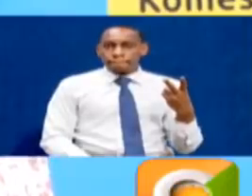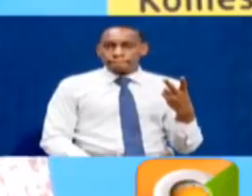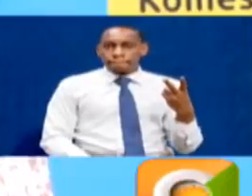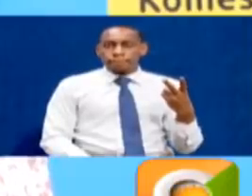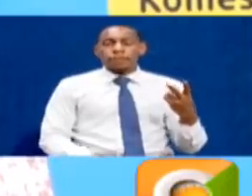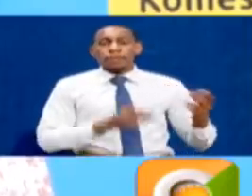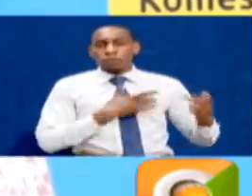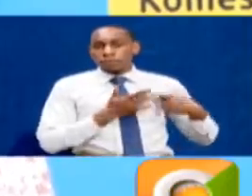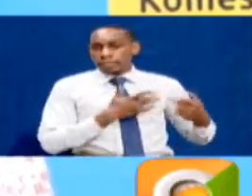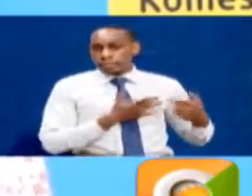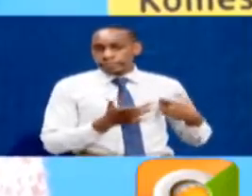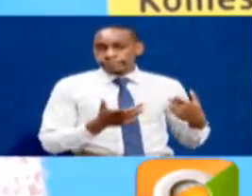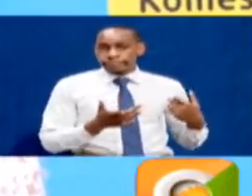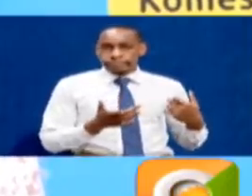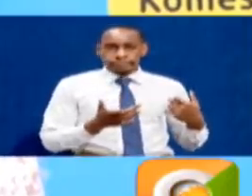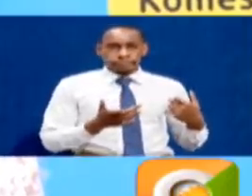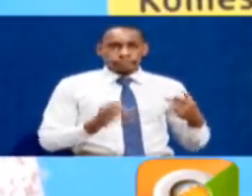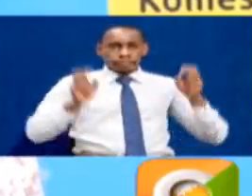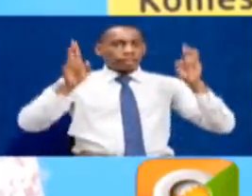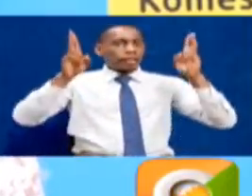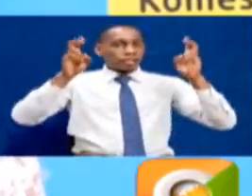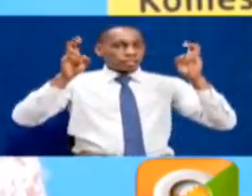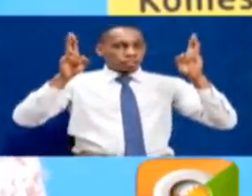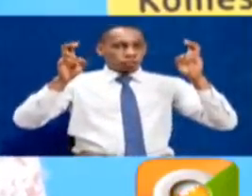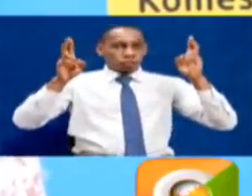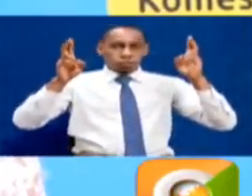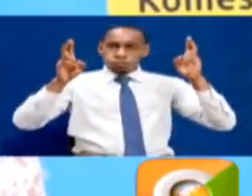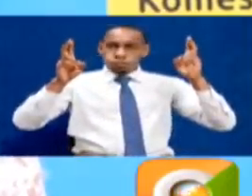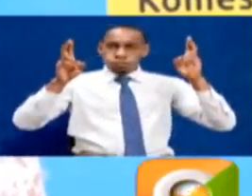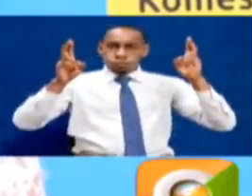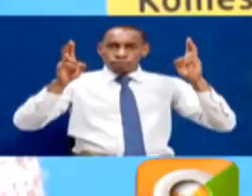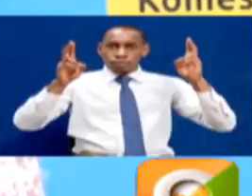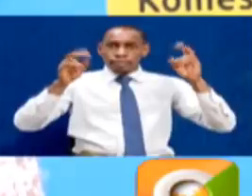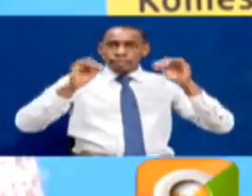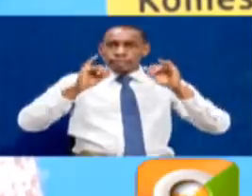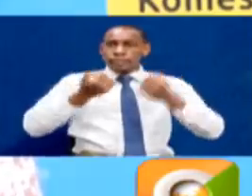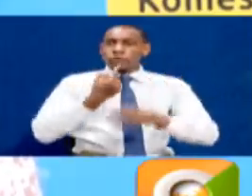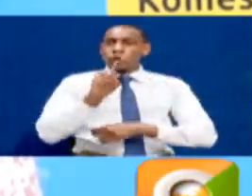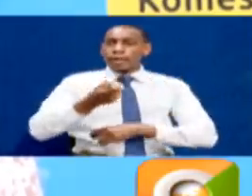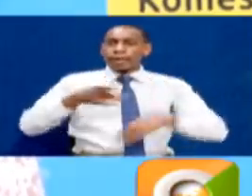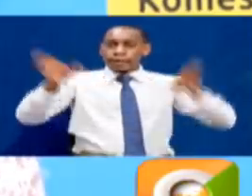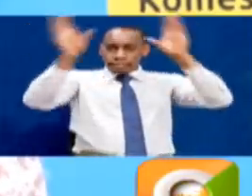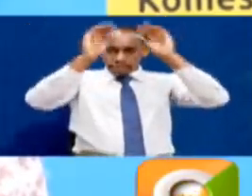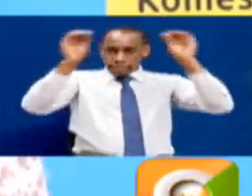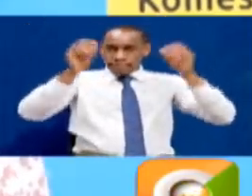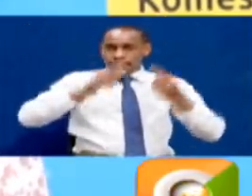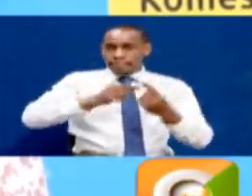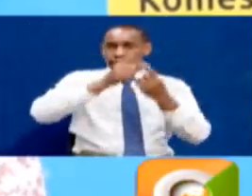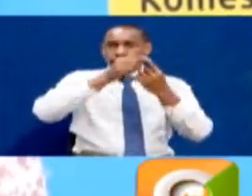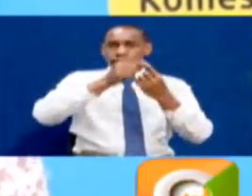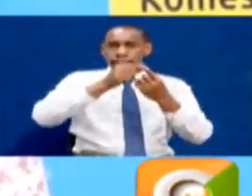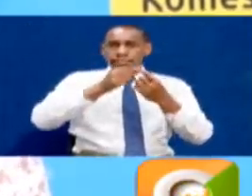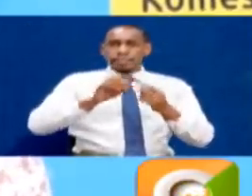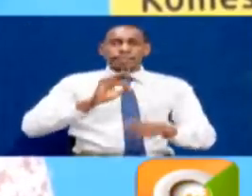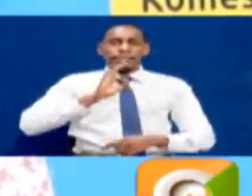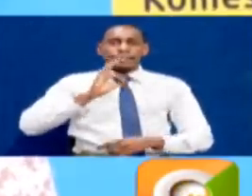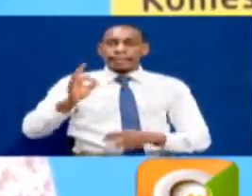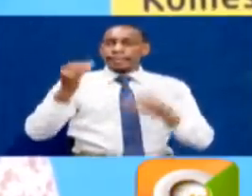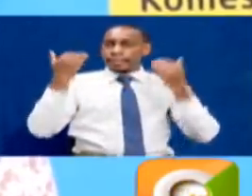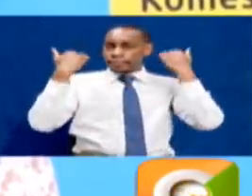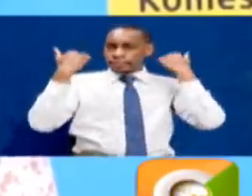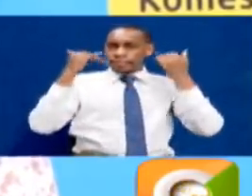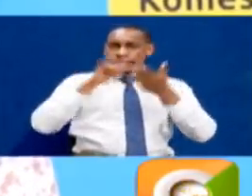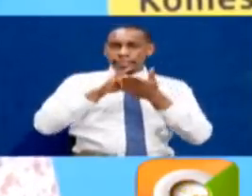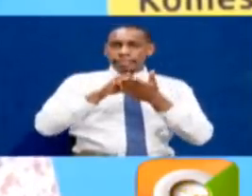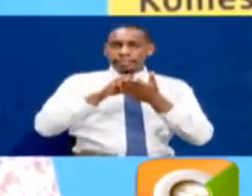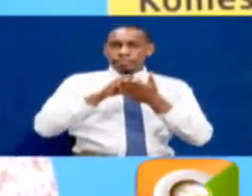as in regards to the issue of the new directives by the president, particularly the 300 beds